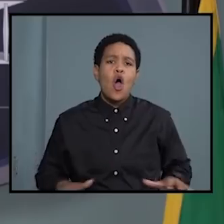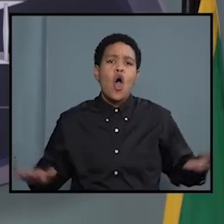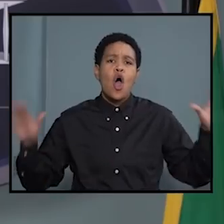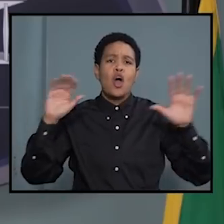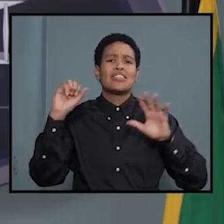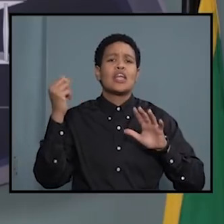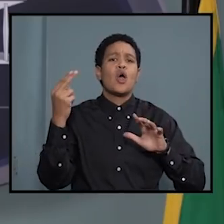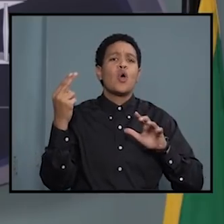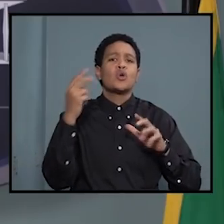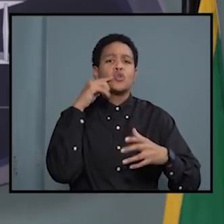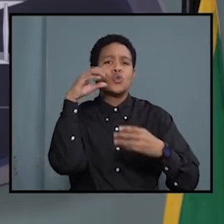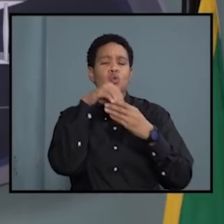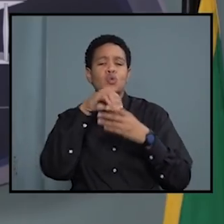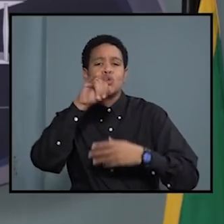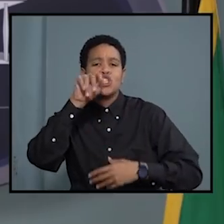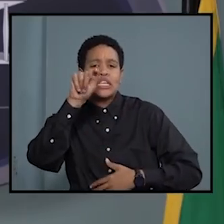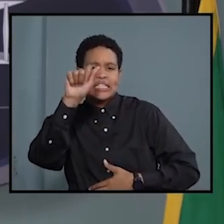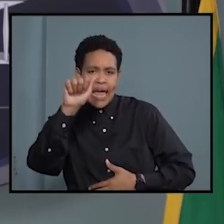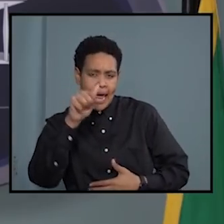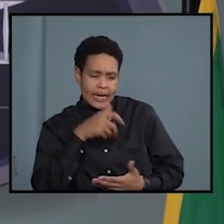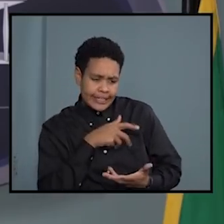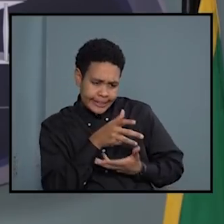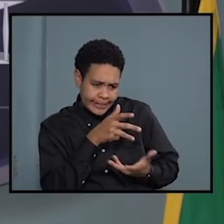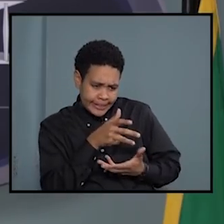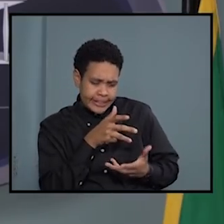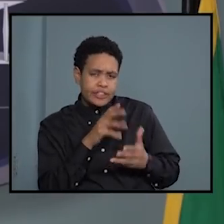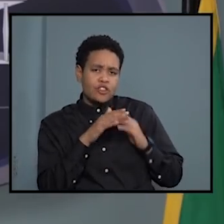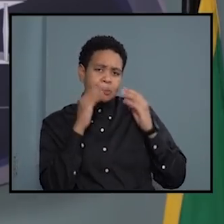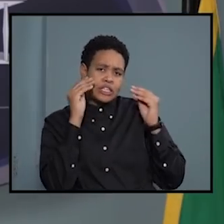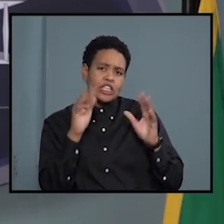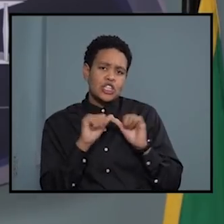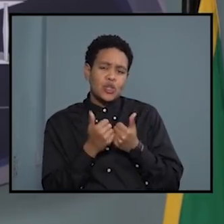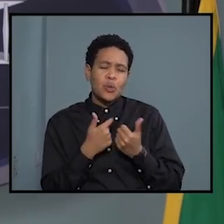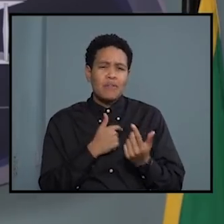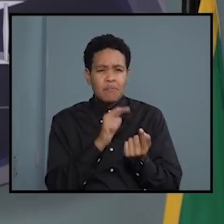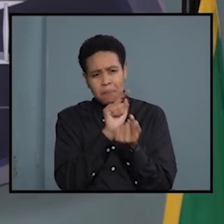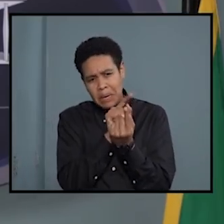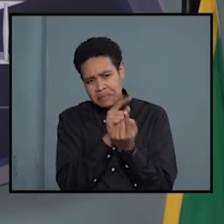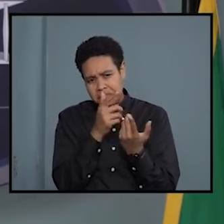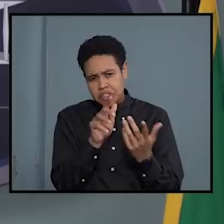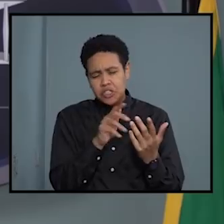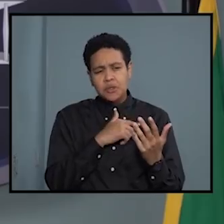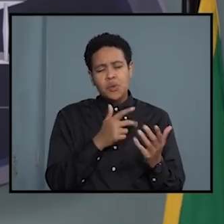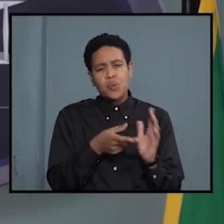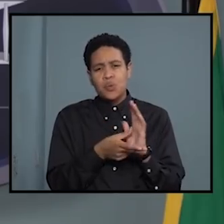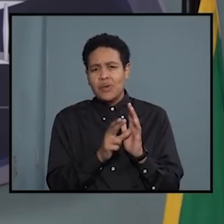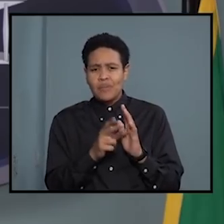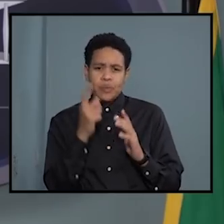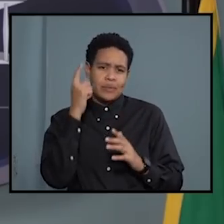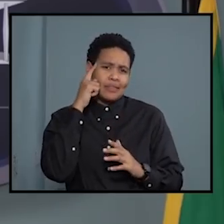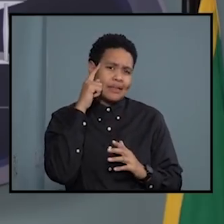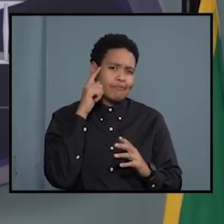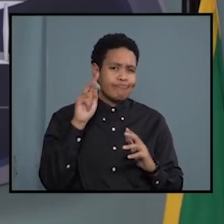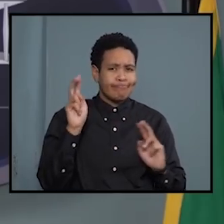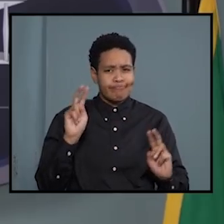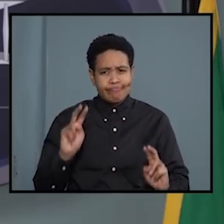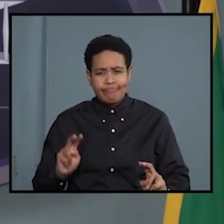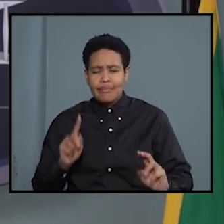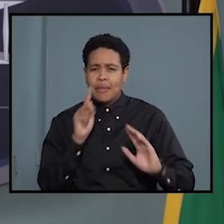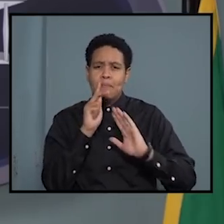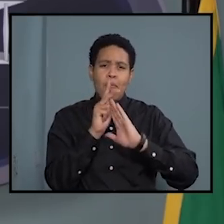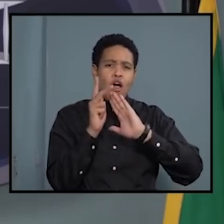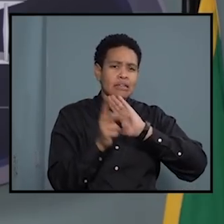stakeholders, including the JTA, we have met and we have reviewed the policies